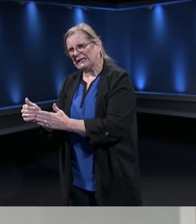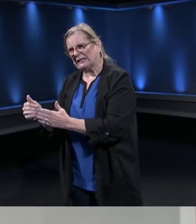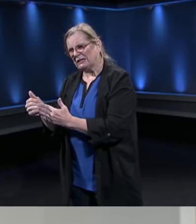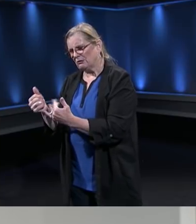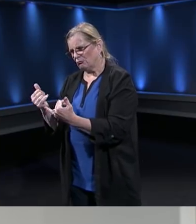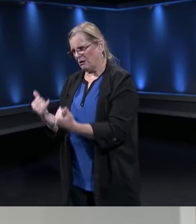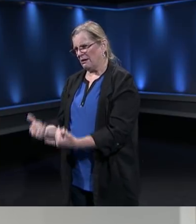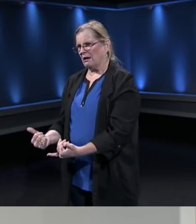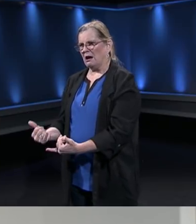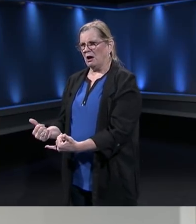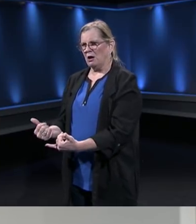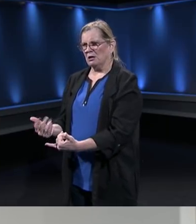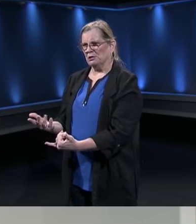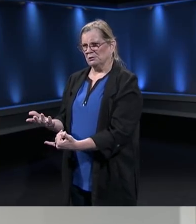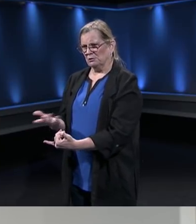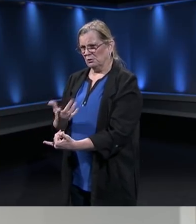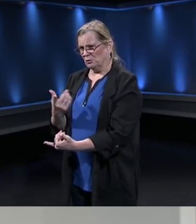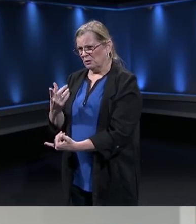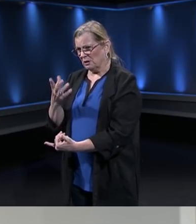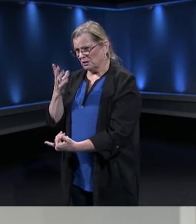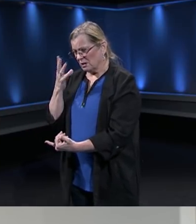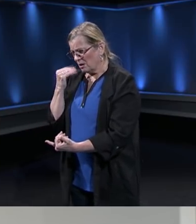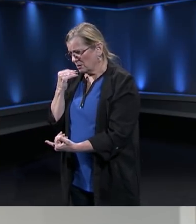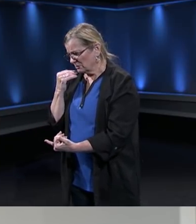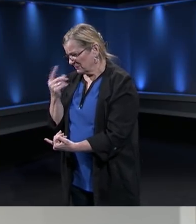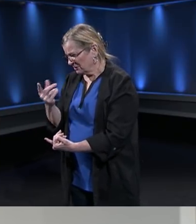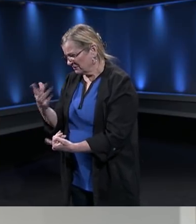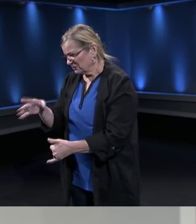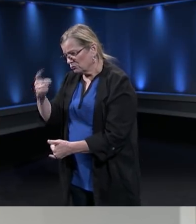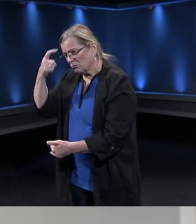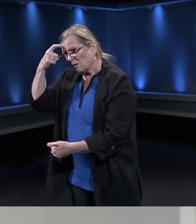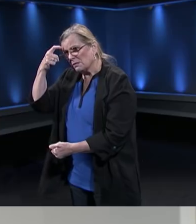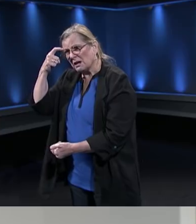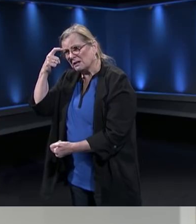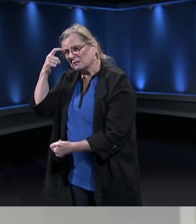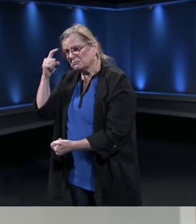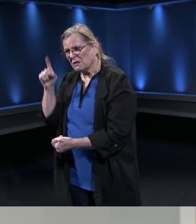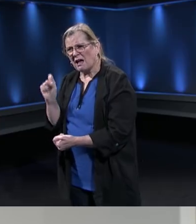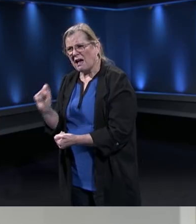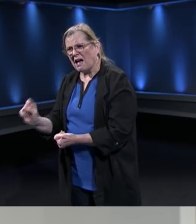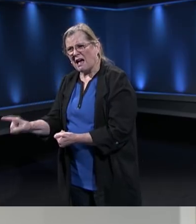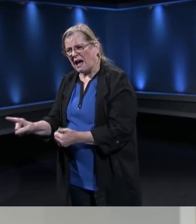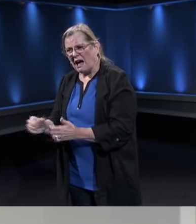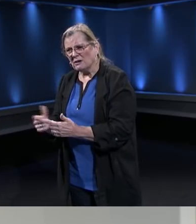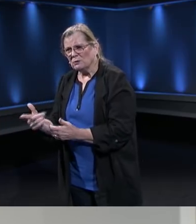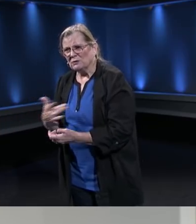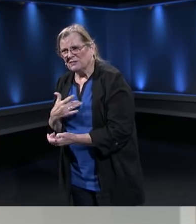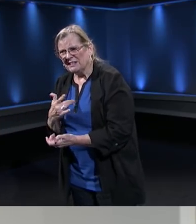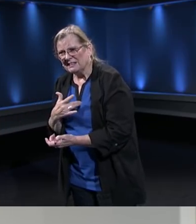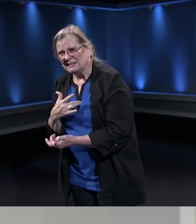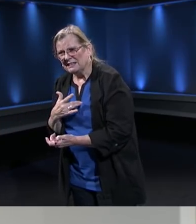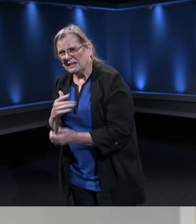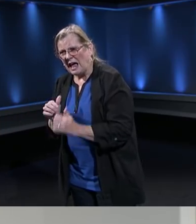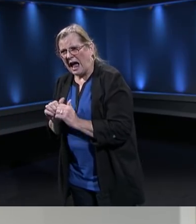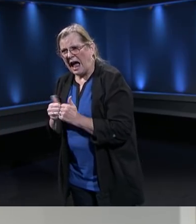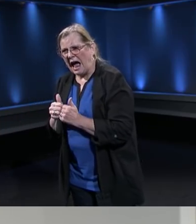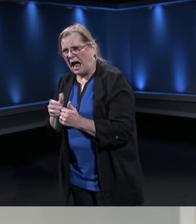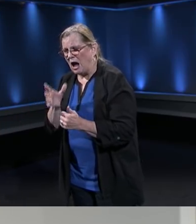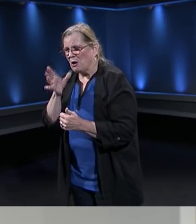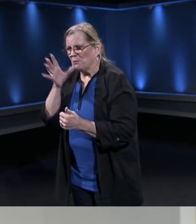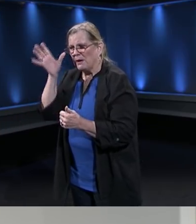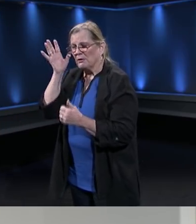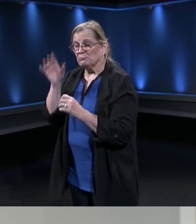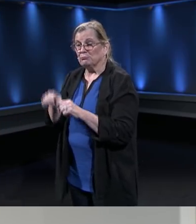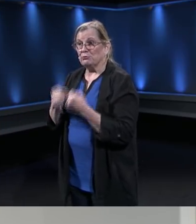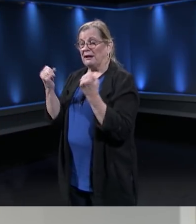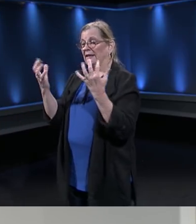and say, are you experiencing trauma? How do you feel? How does a parent break the ice? What are some strategies? It sounds